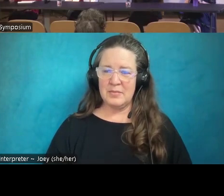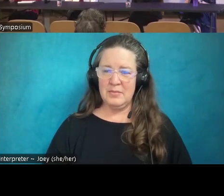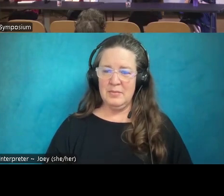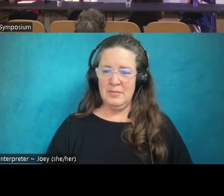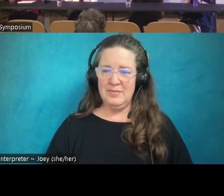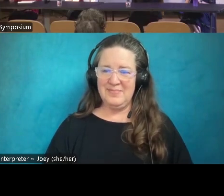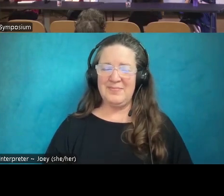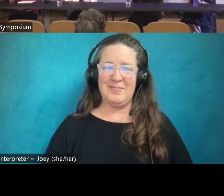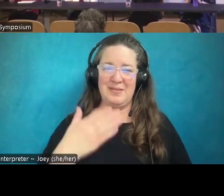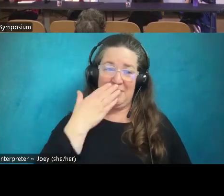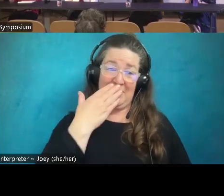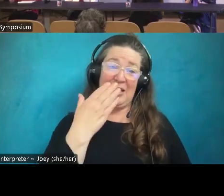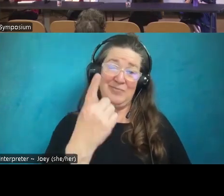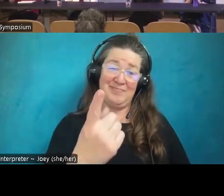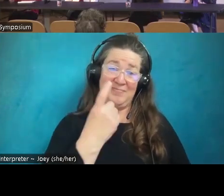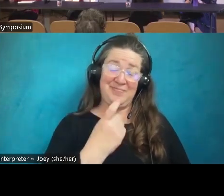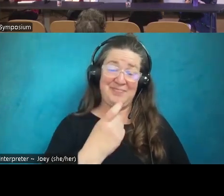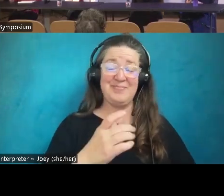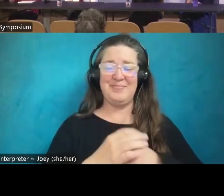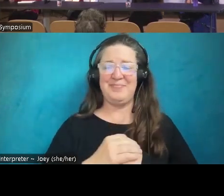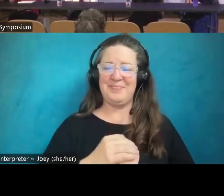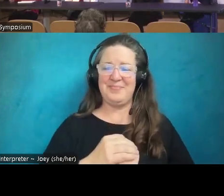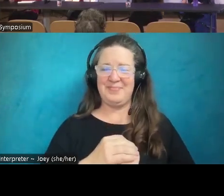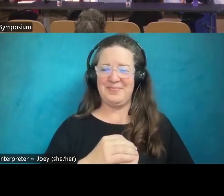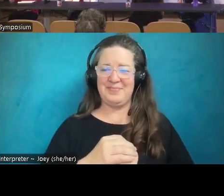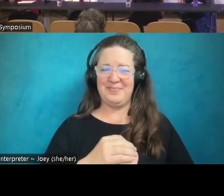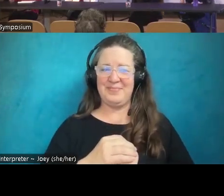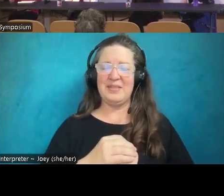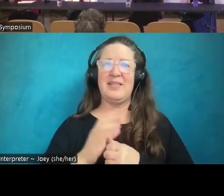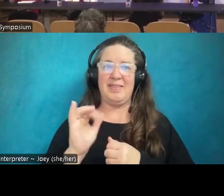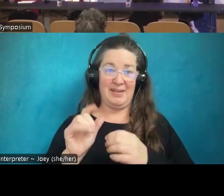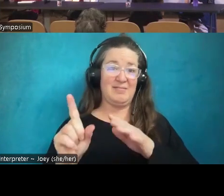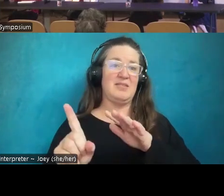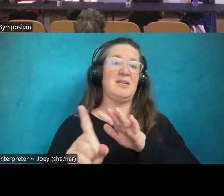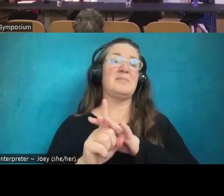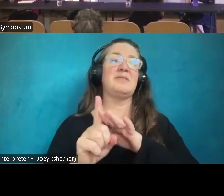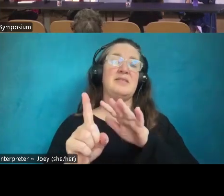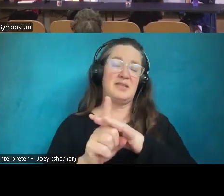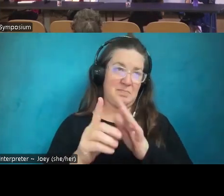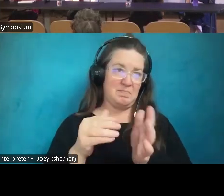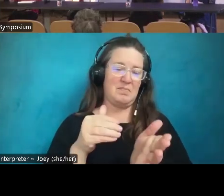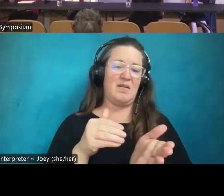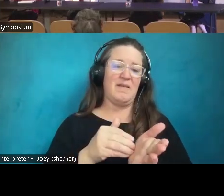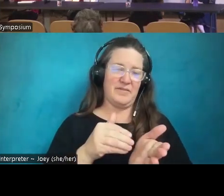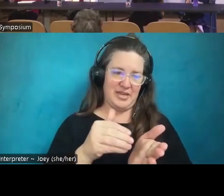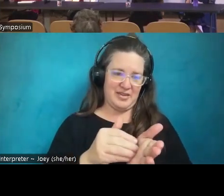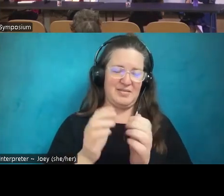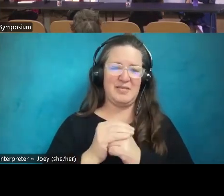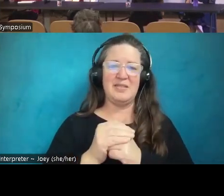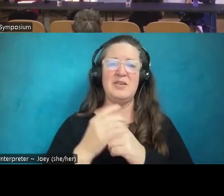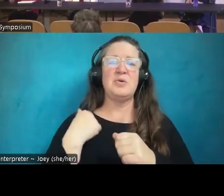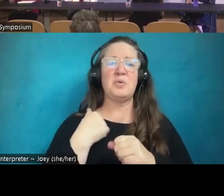Thank you for that question. This does come up a fair amount. We work closely